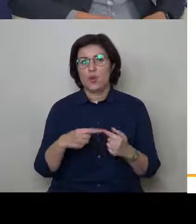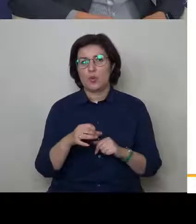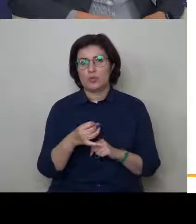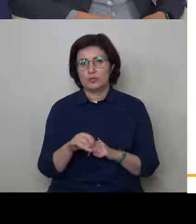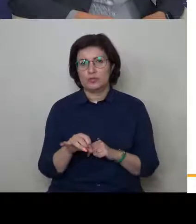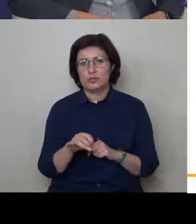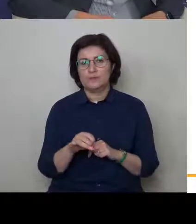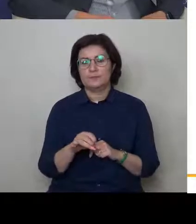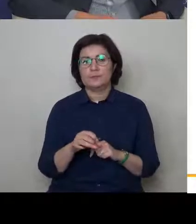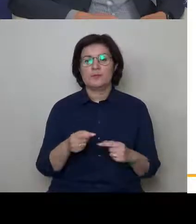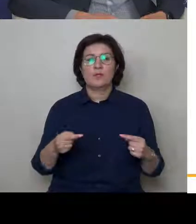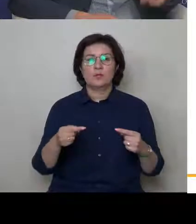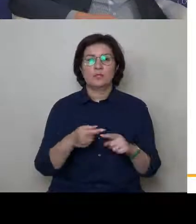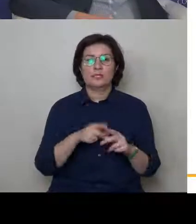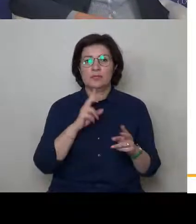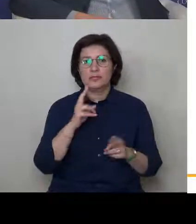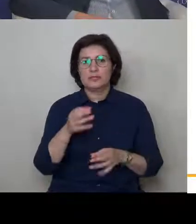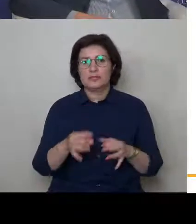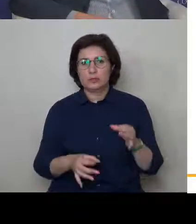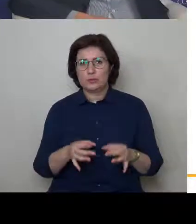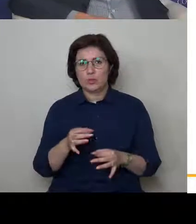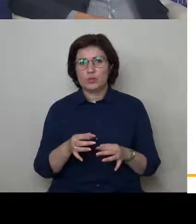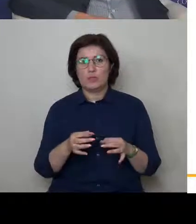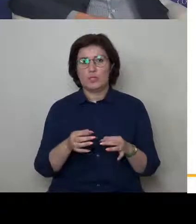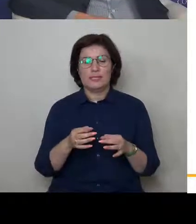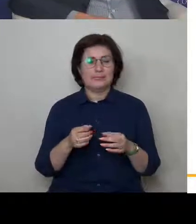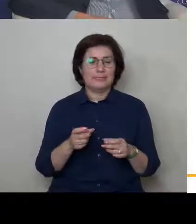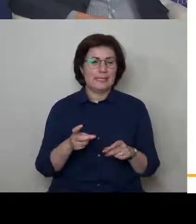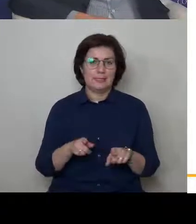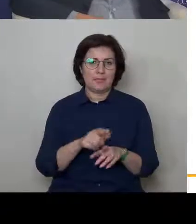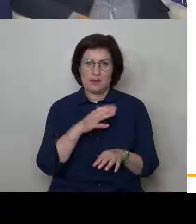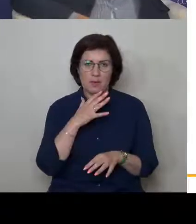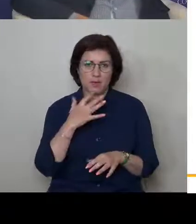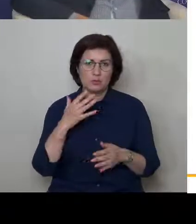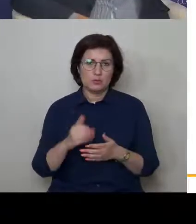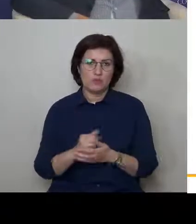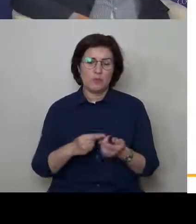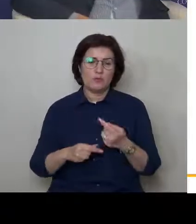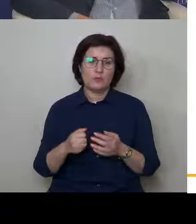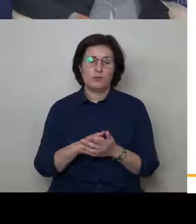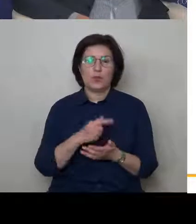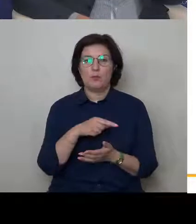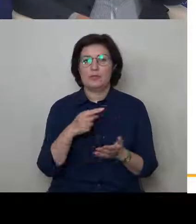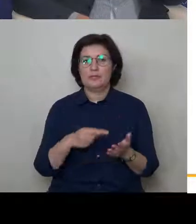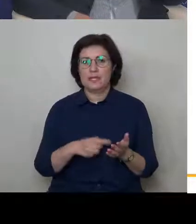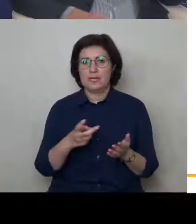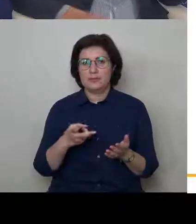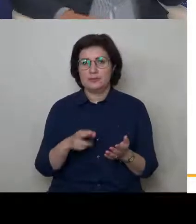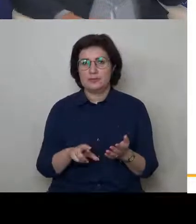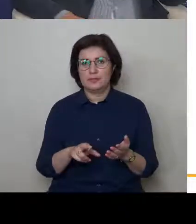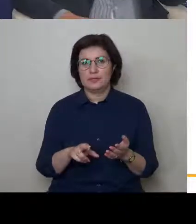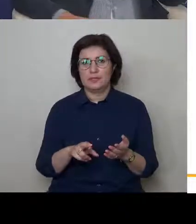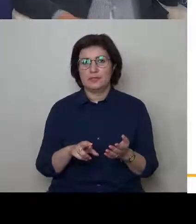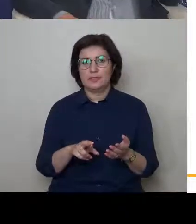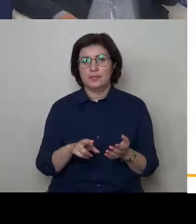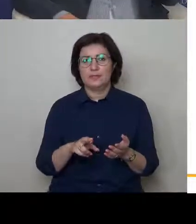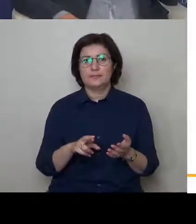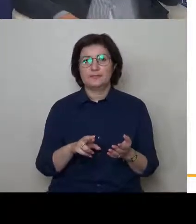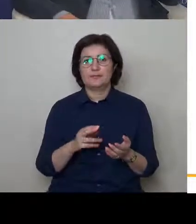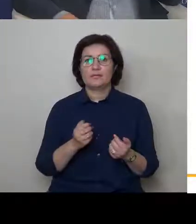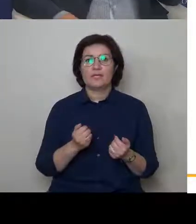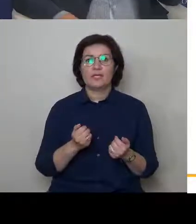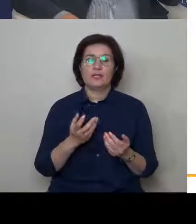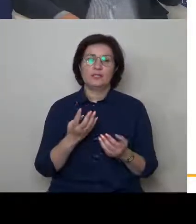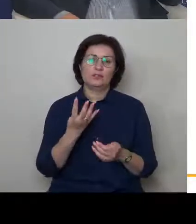of Appeals whose jurisdiction covers the territory of the local courts. We don't have so many of them.